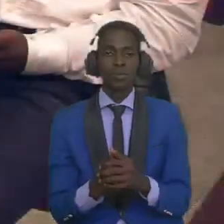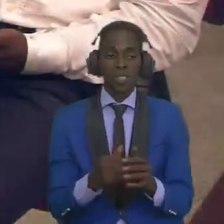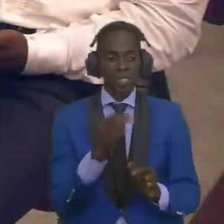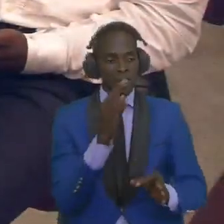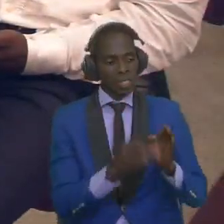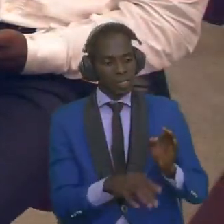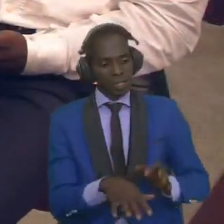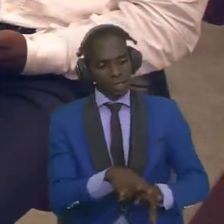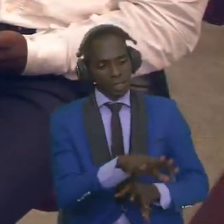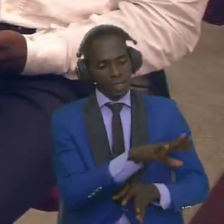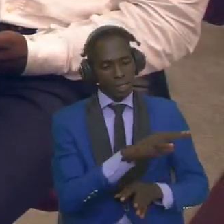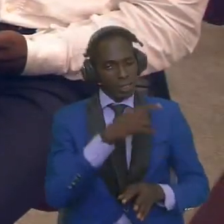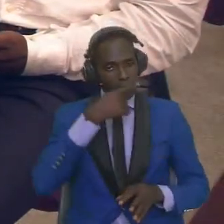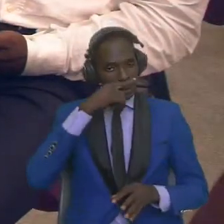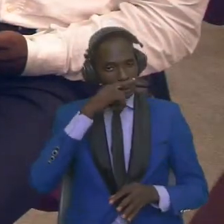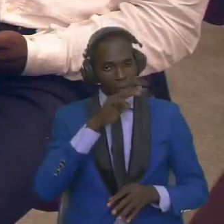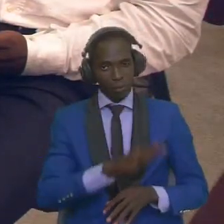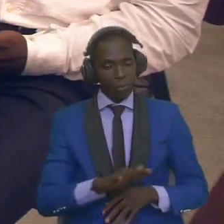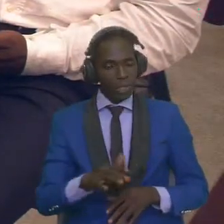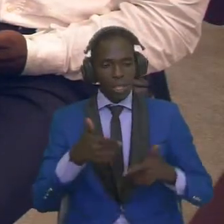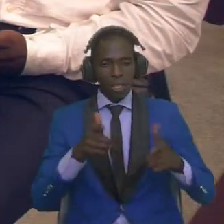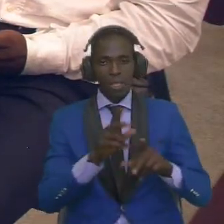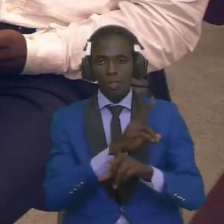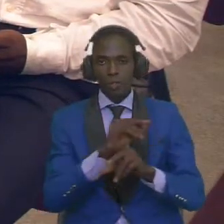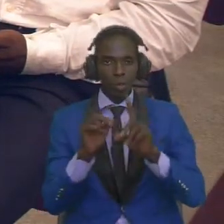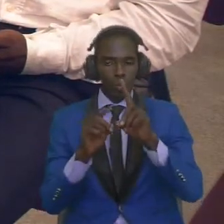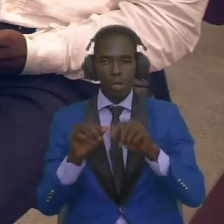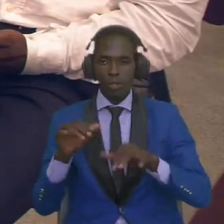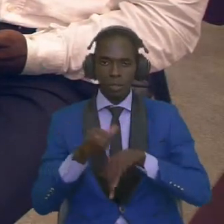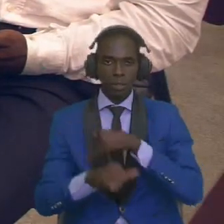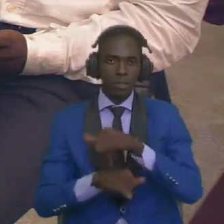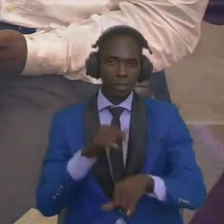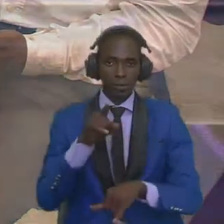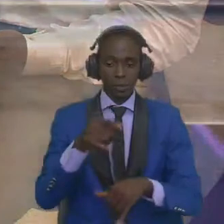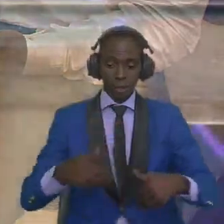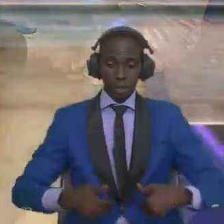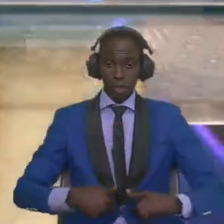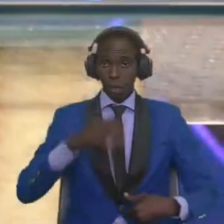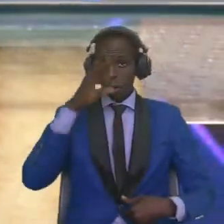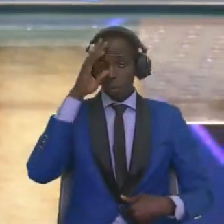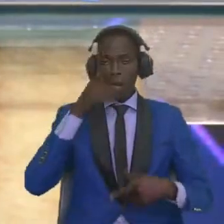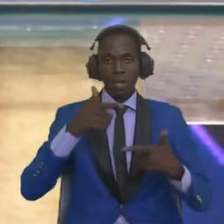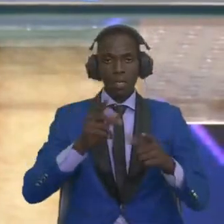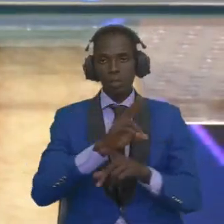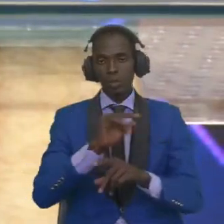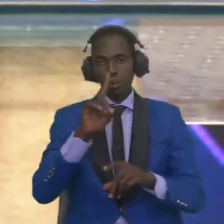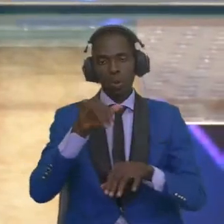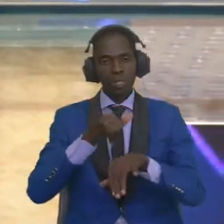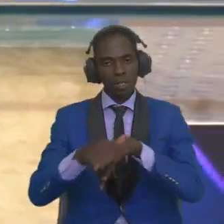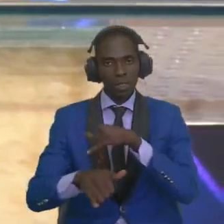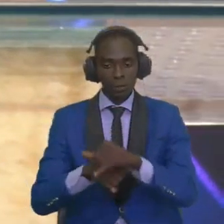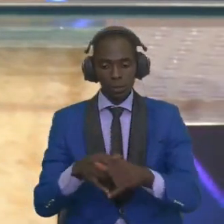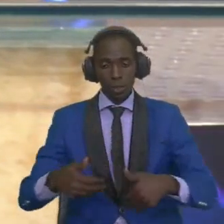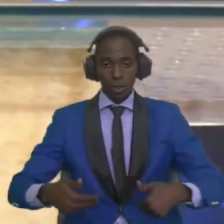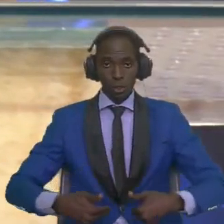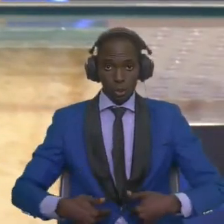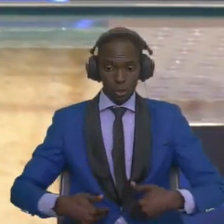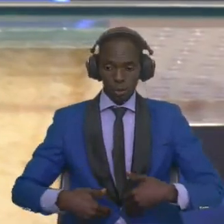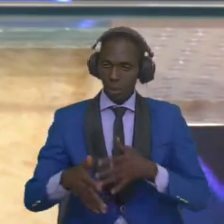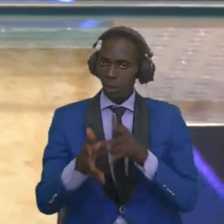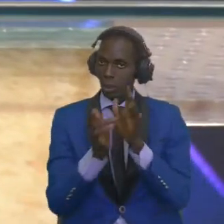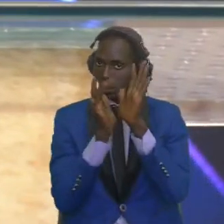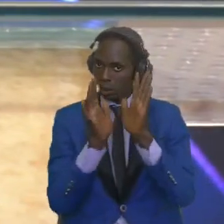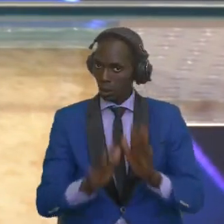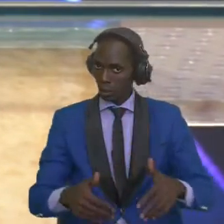little children, let no man deceive you. Young people, let no man deceive you. Youths, Christian